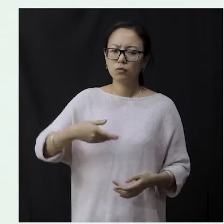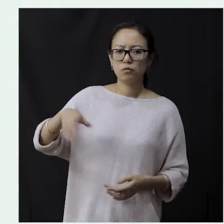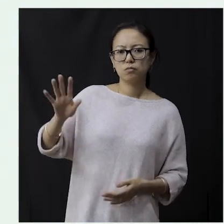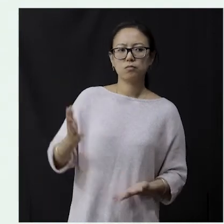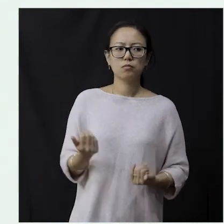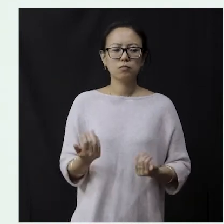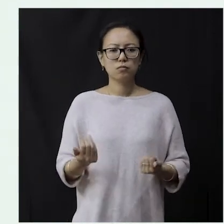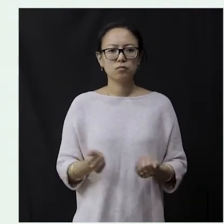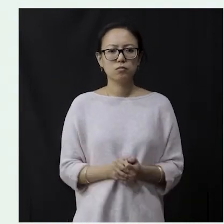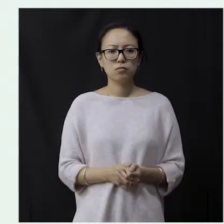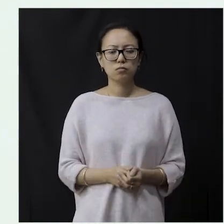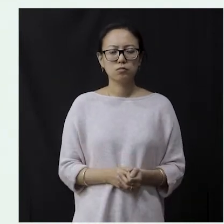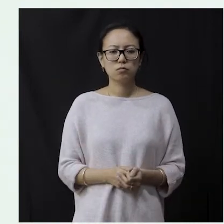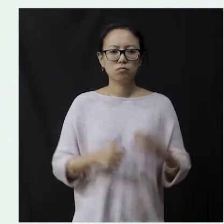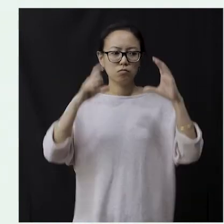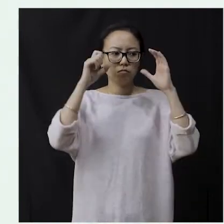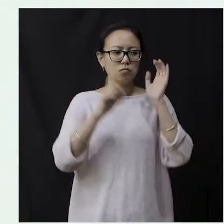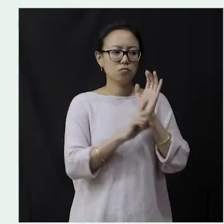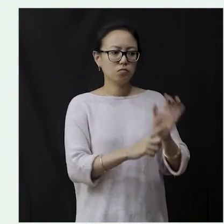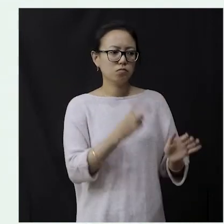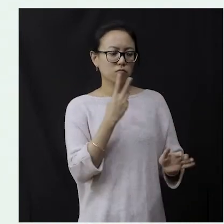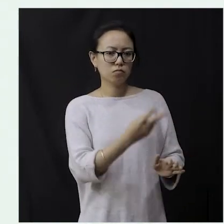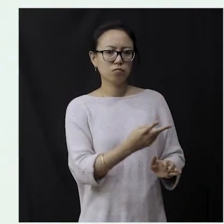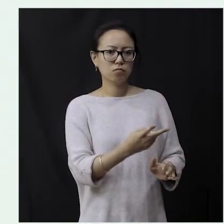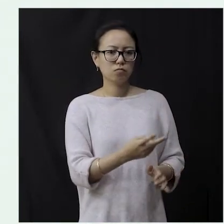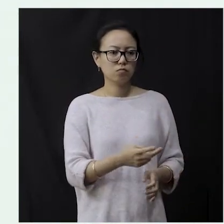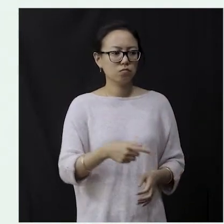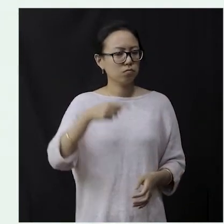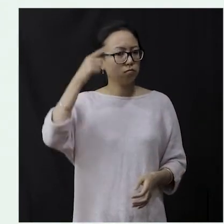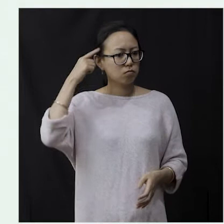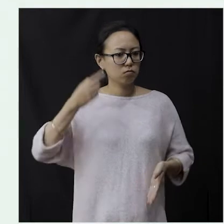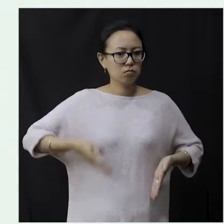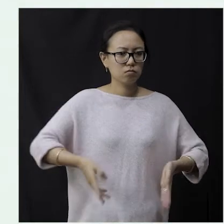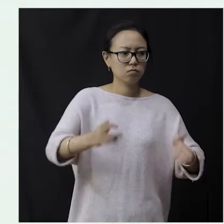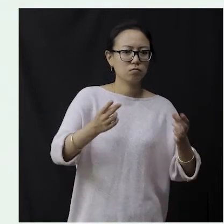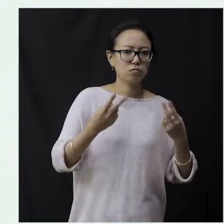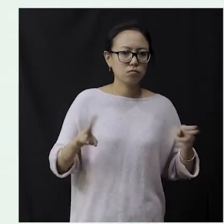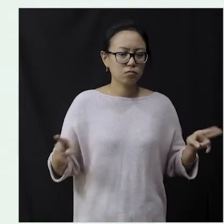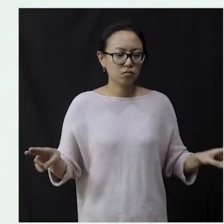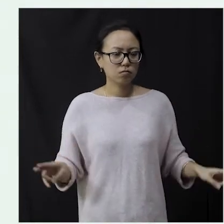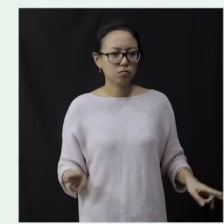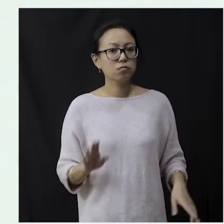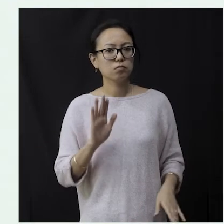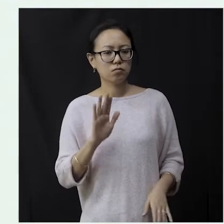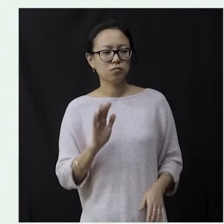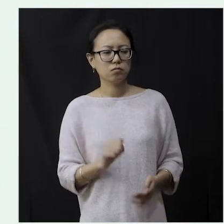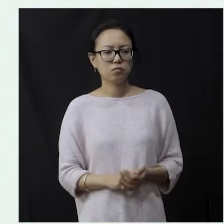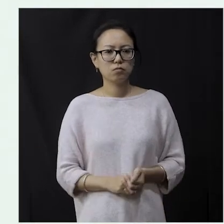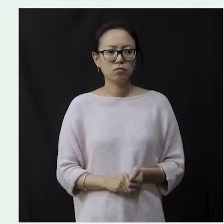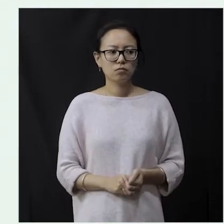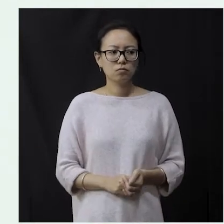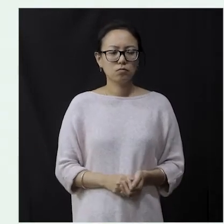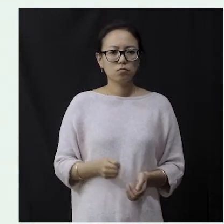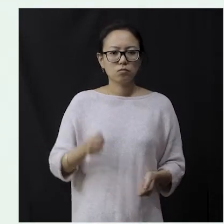So here are some few examples of the roadways. I'm sure you have seen the truck, the bus, and also